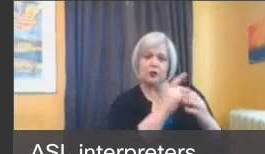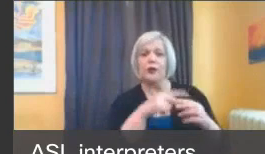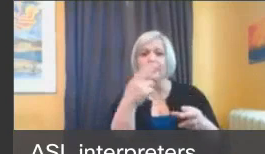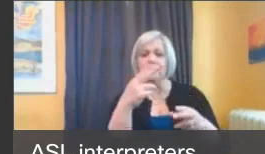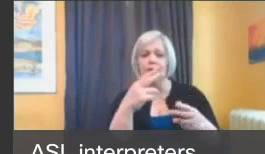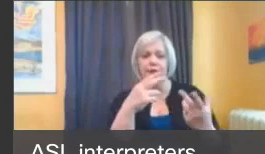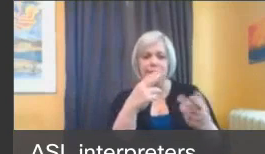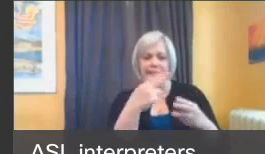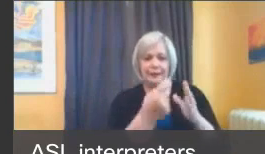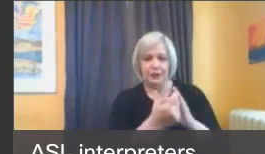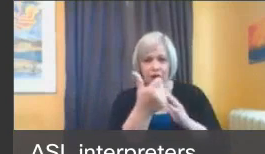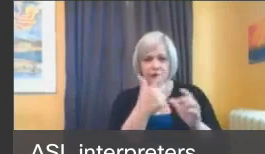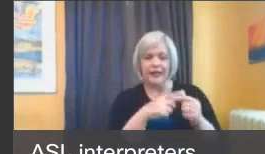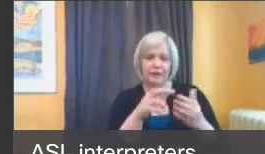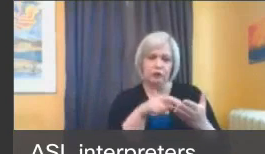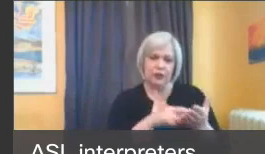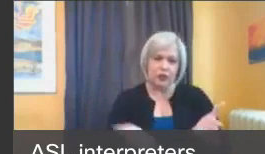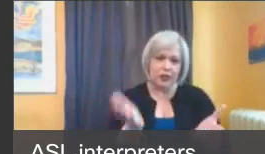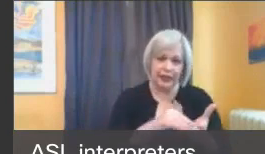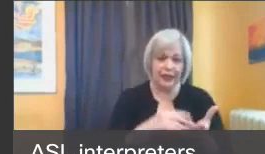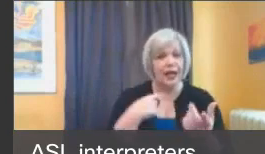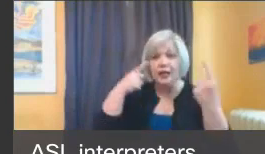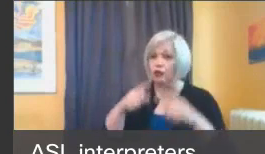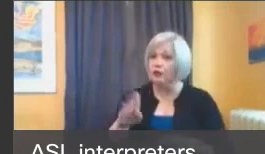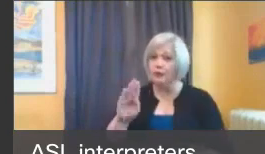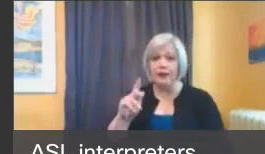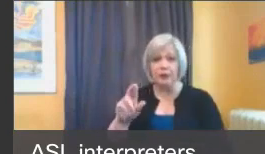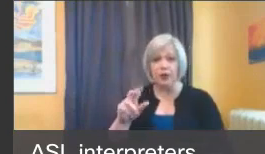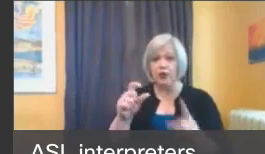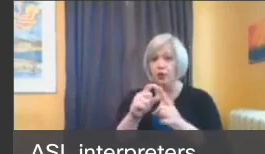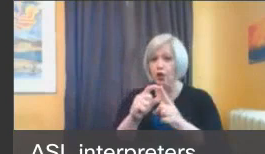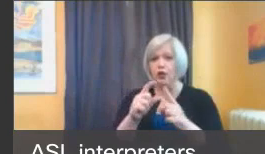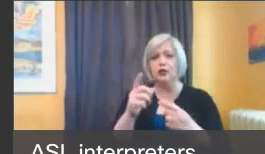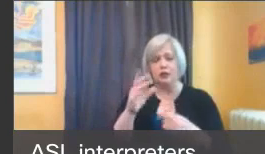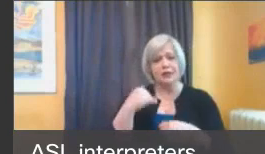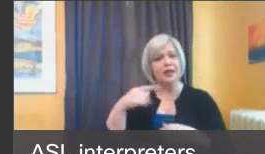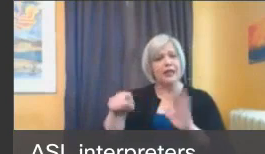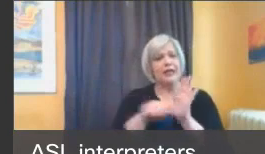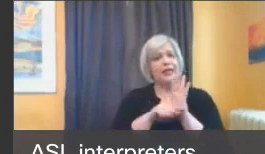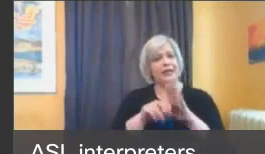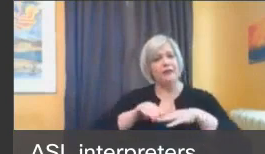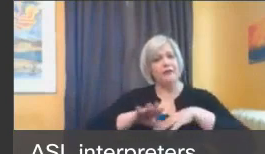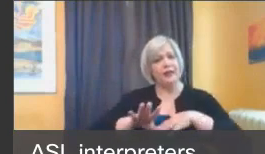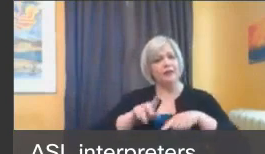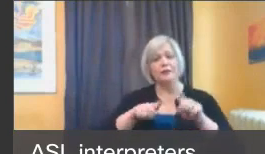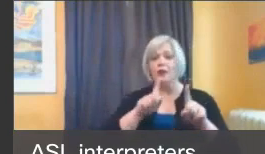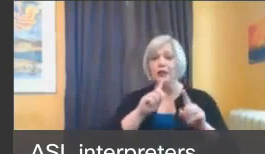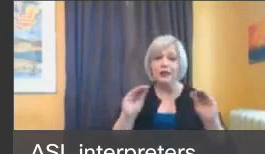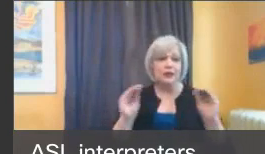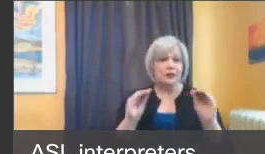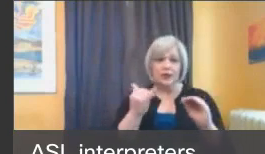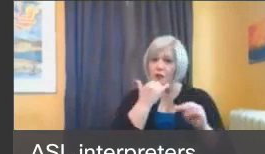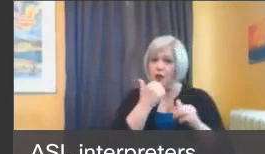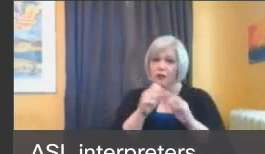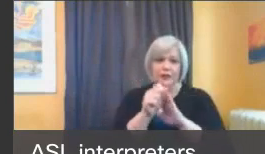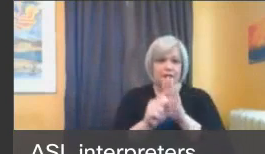that and I agree with you, Commissioner Belmer, that the terms, it has negative connotations, but there's nothing wrong with